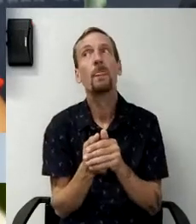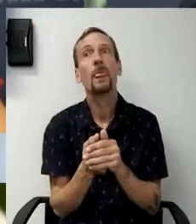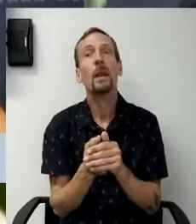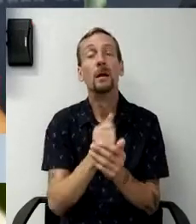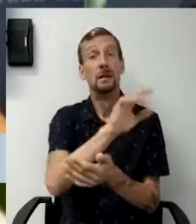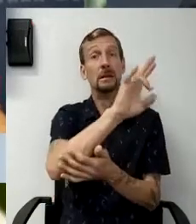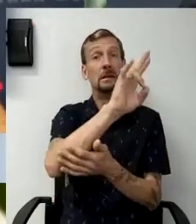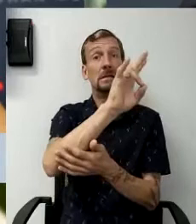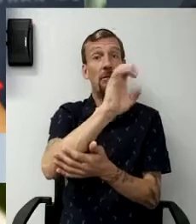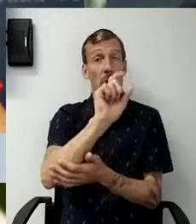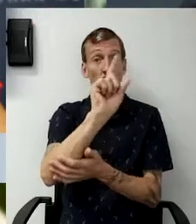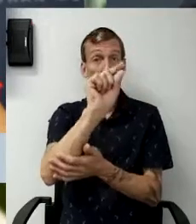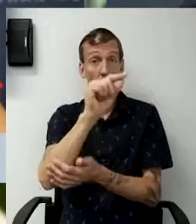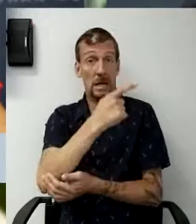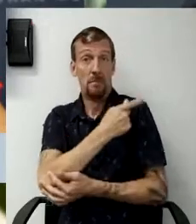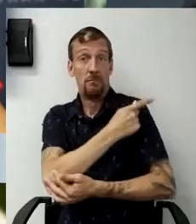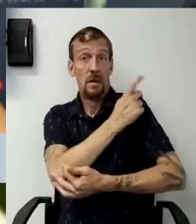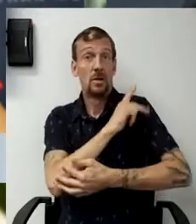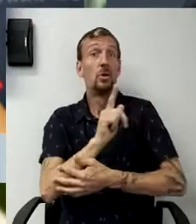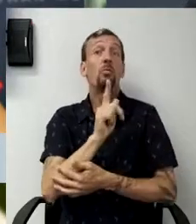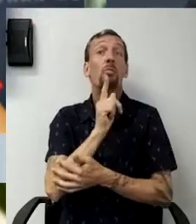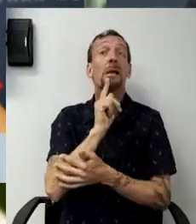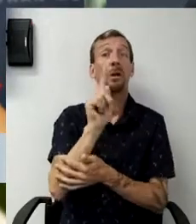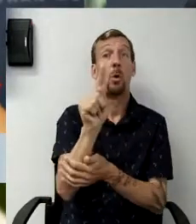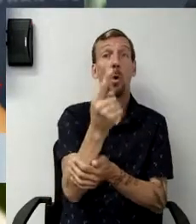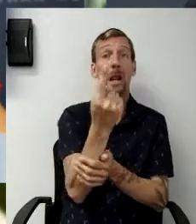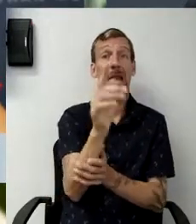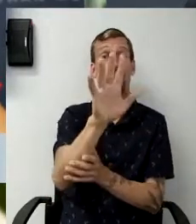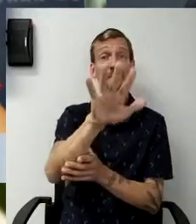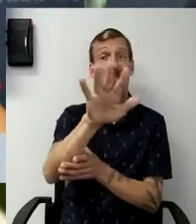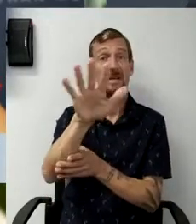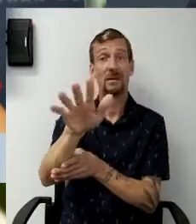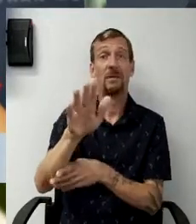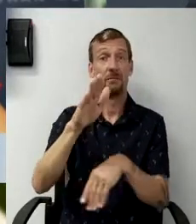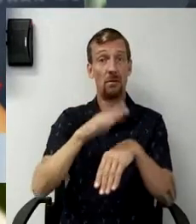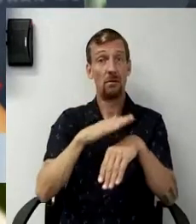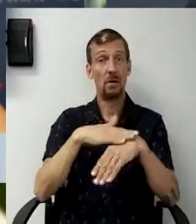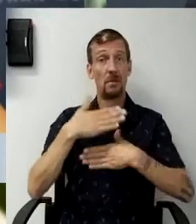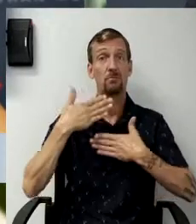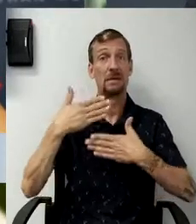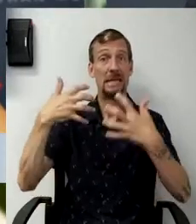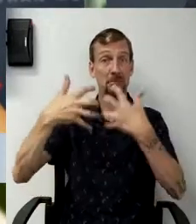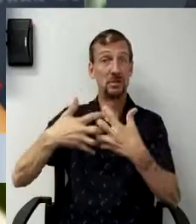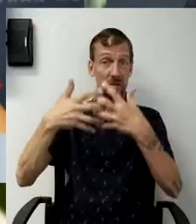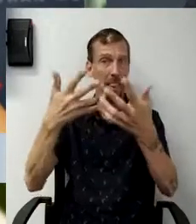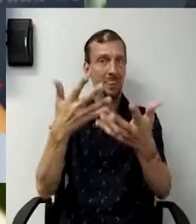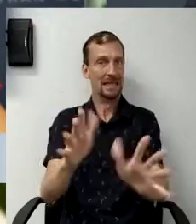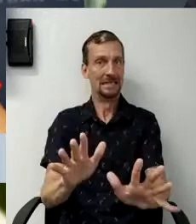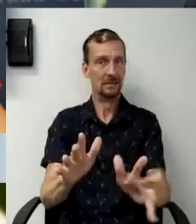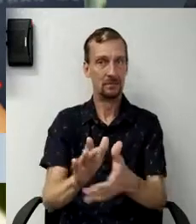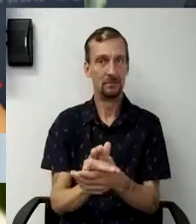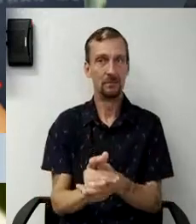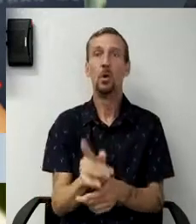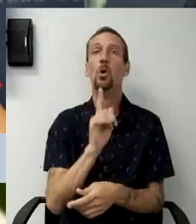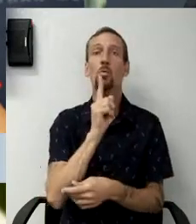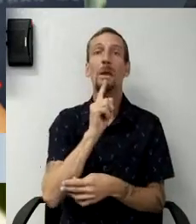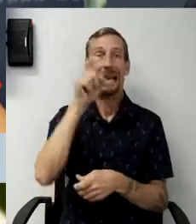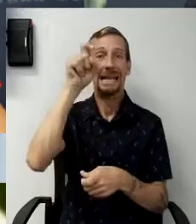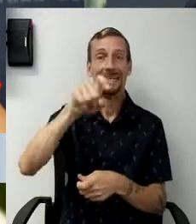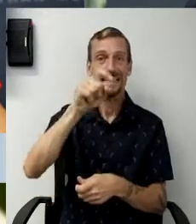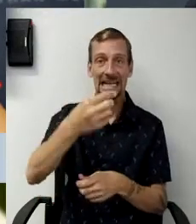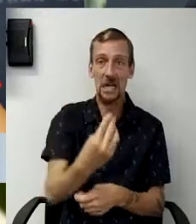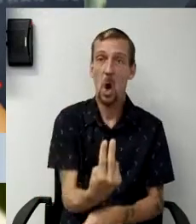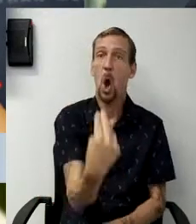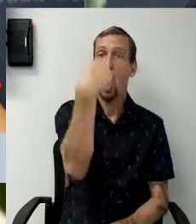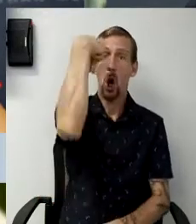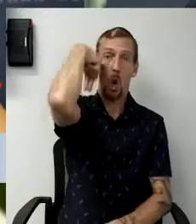those 720 patients, only 55 were ever on ventilators that actually had to be intubated, and